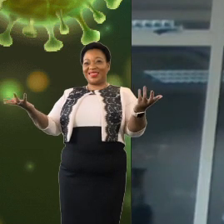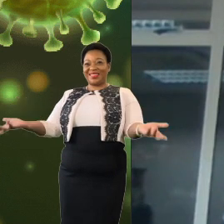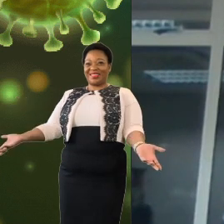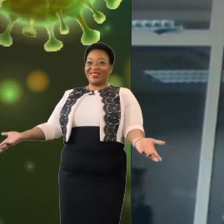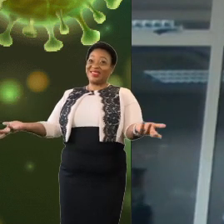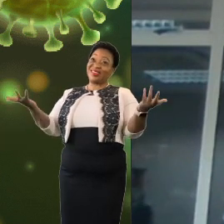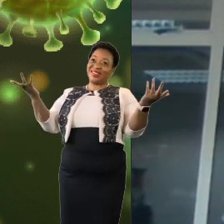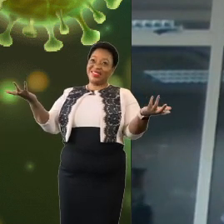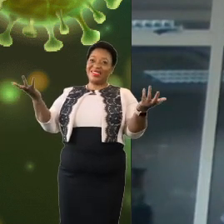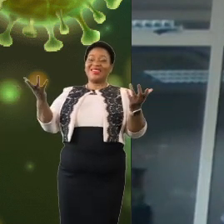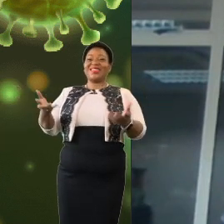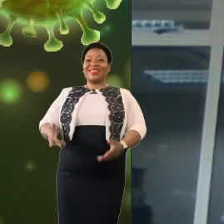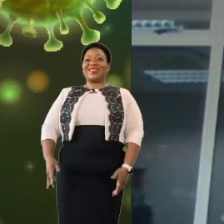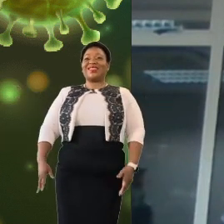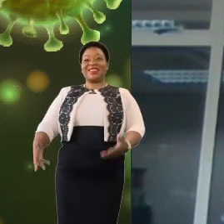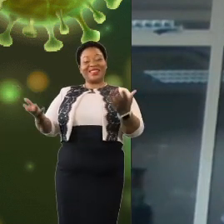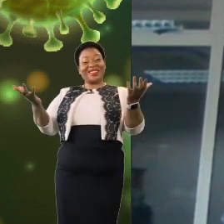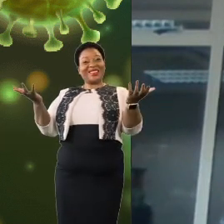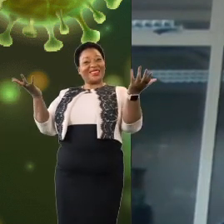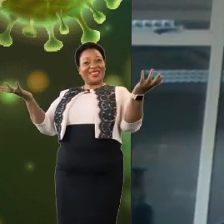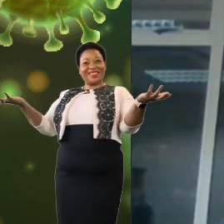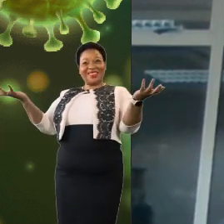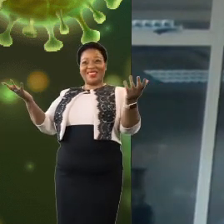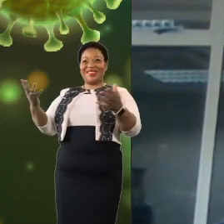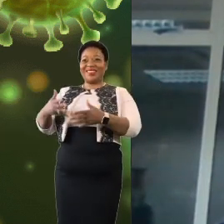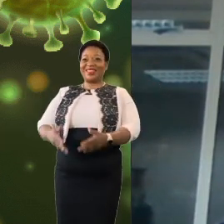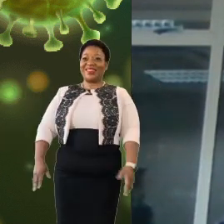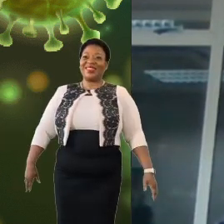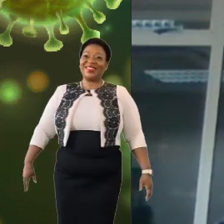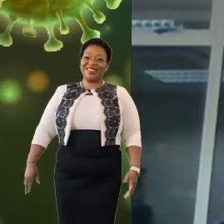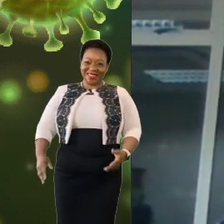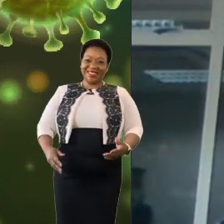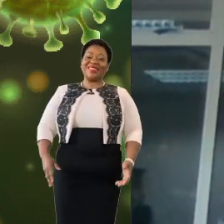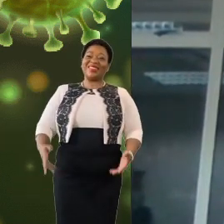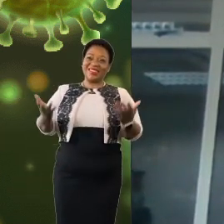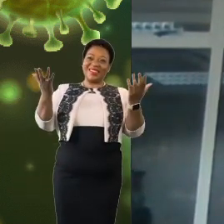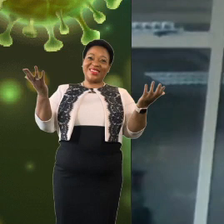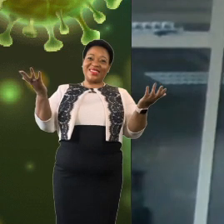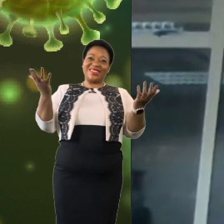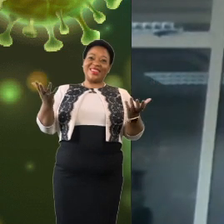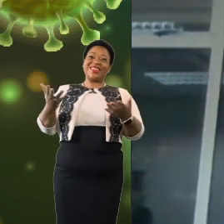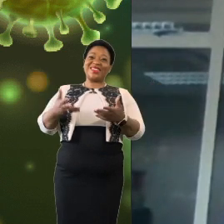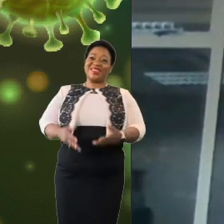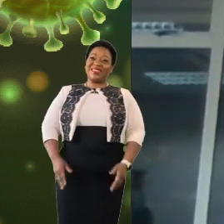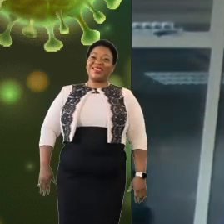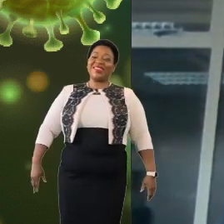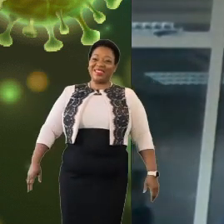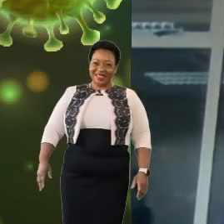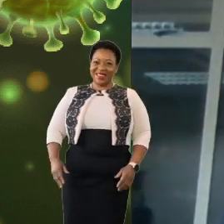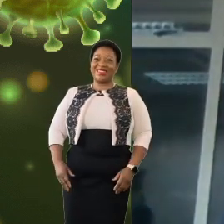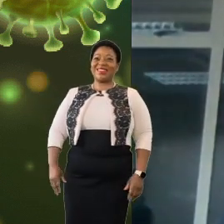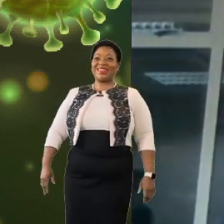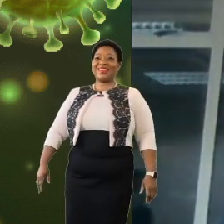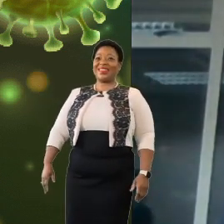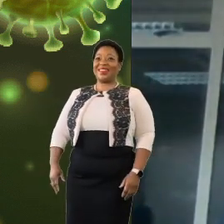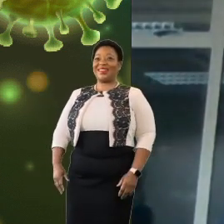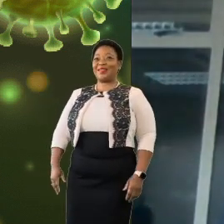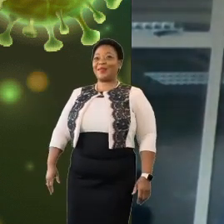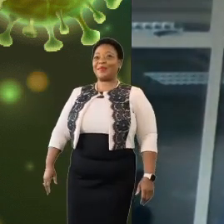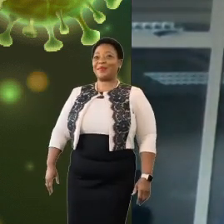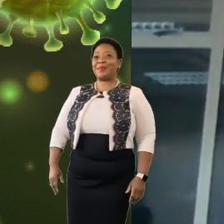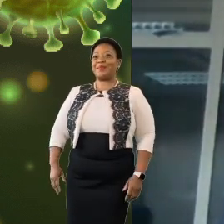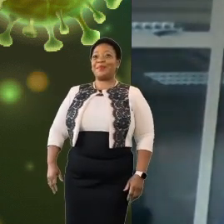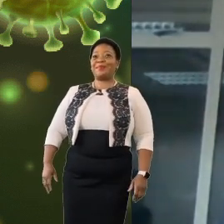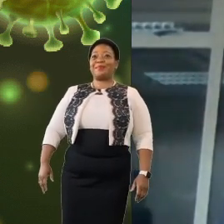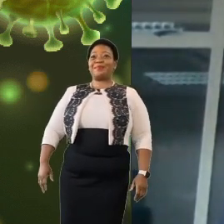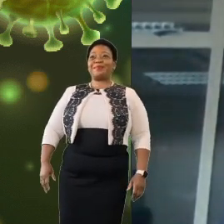but I know that he's fully on board with the process. I also had a telephone discussion with him yesterday, and if